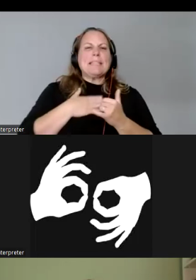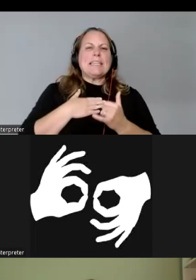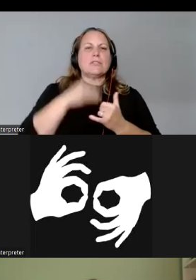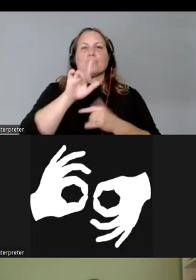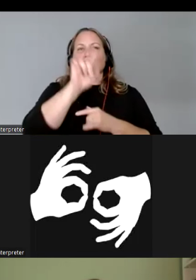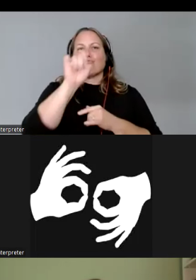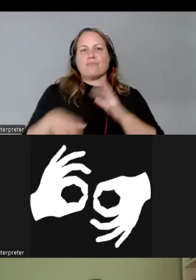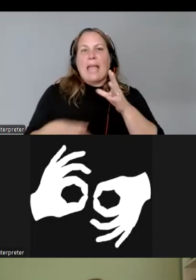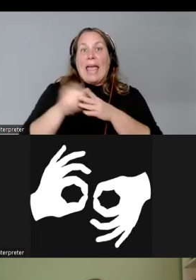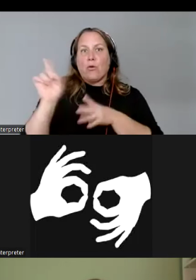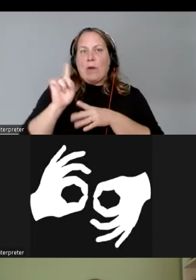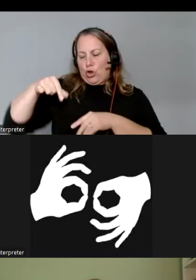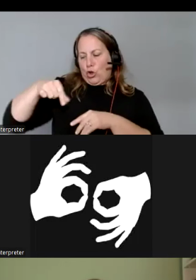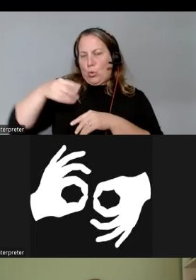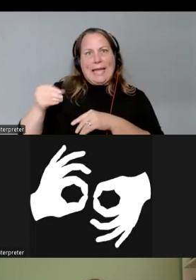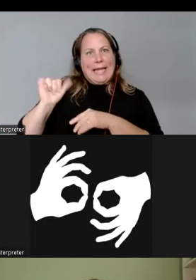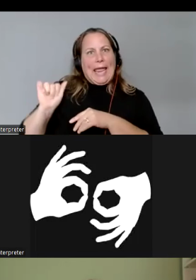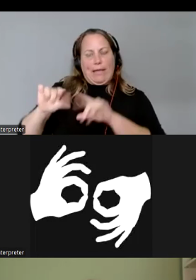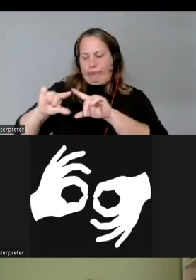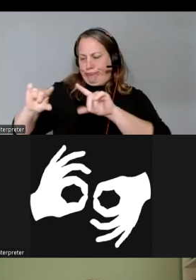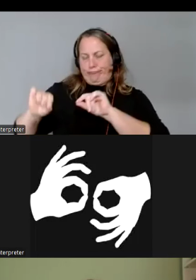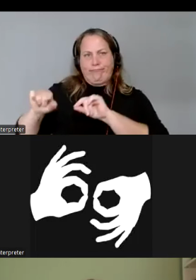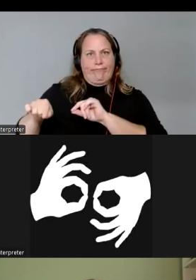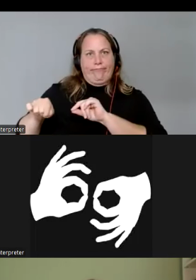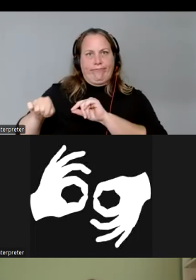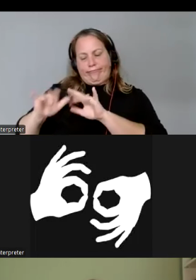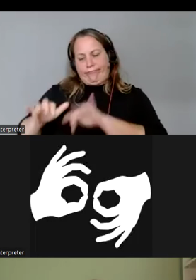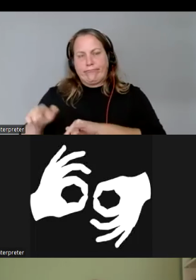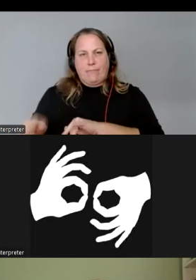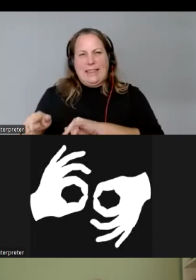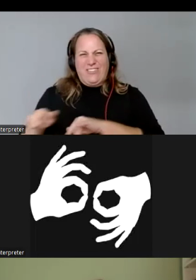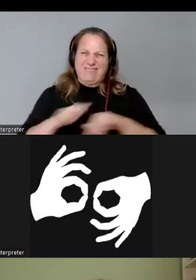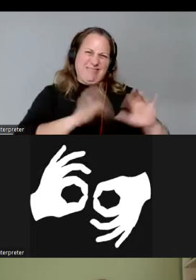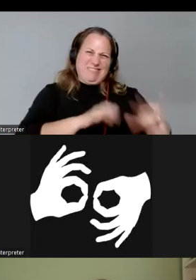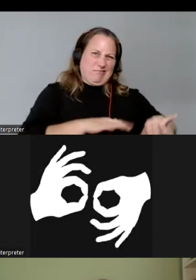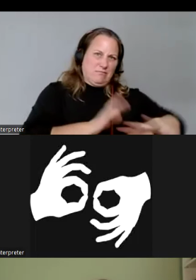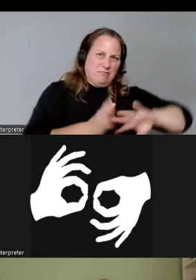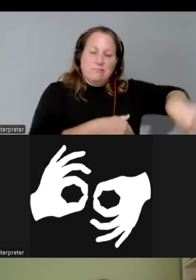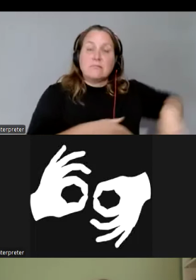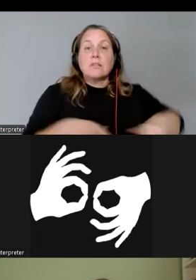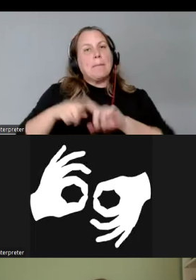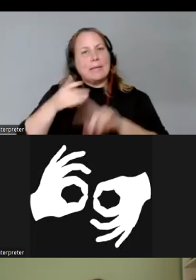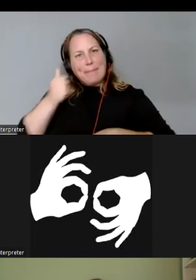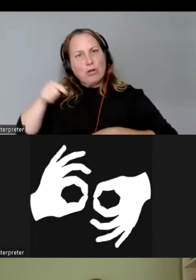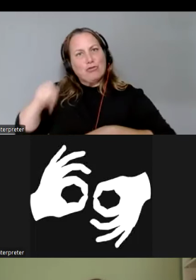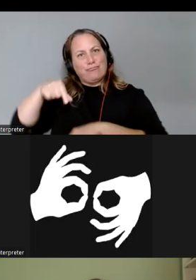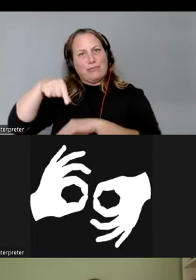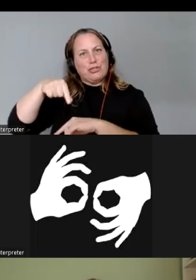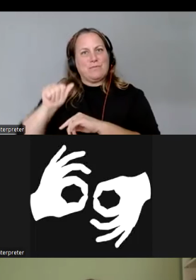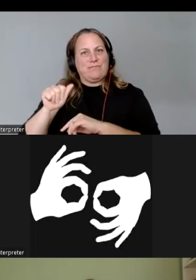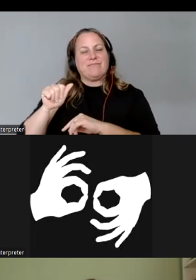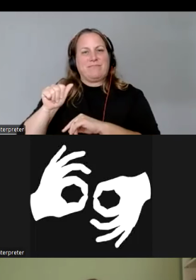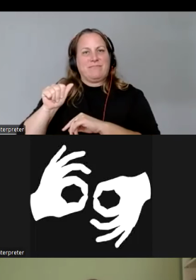questions on the Q&A box so that we make sure we answer them at some point in the